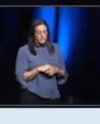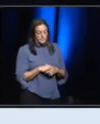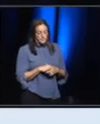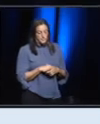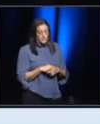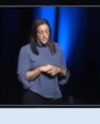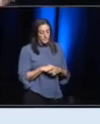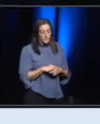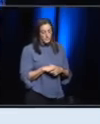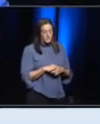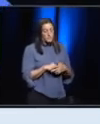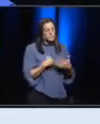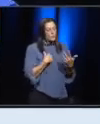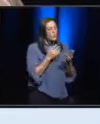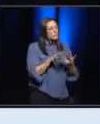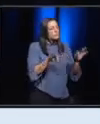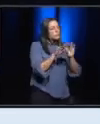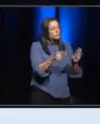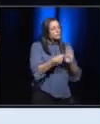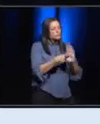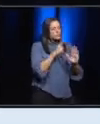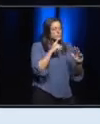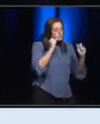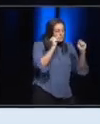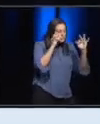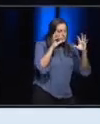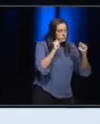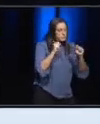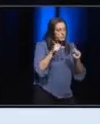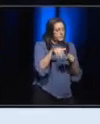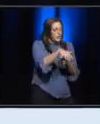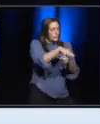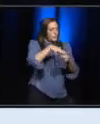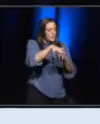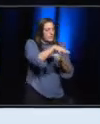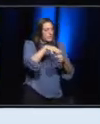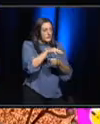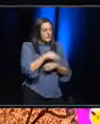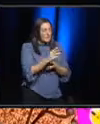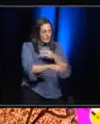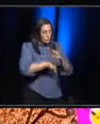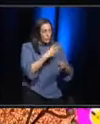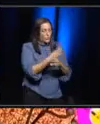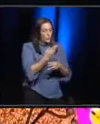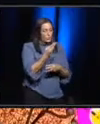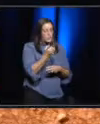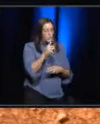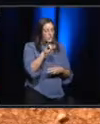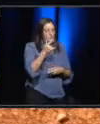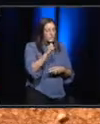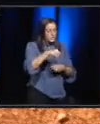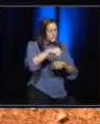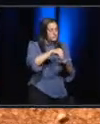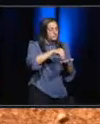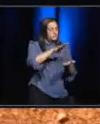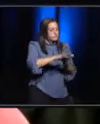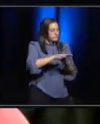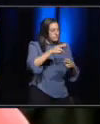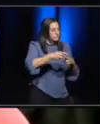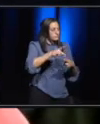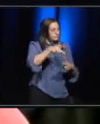So I just want to show you what an incredible habitat Shark Bay is. It's World Heritage listed, and it's absolutely stunning